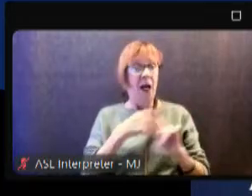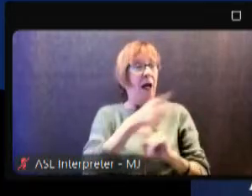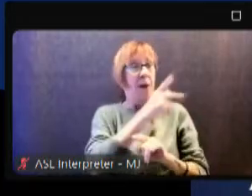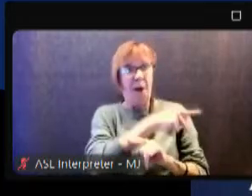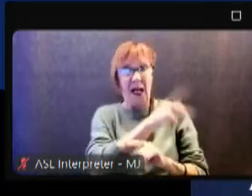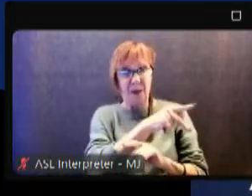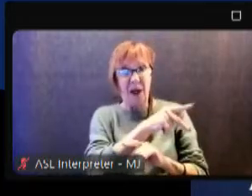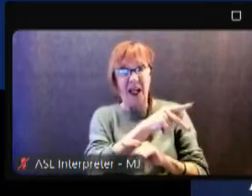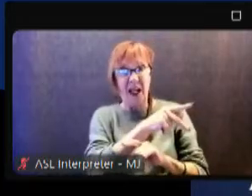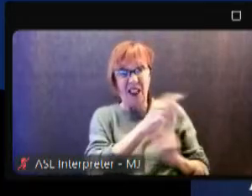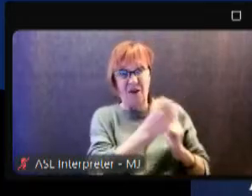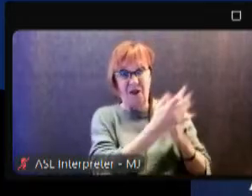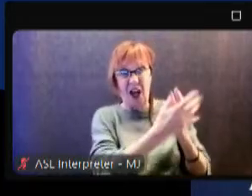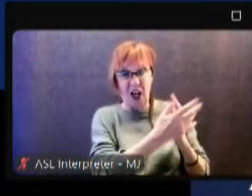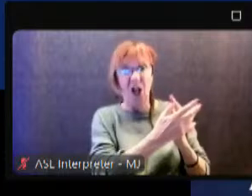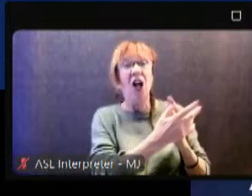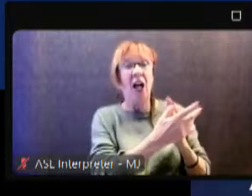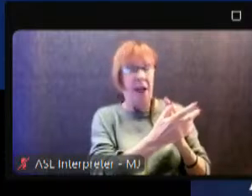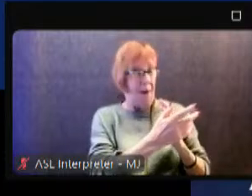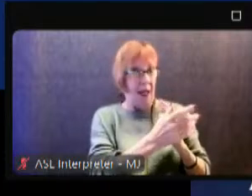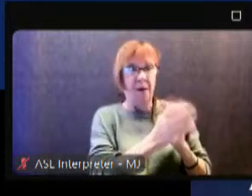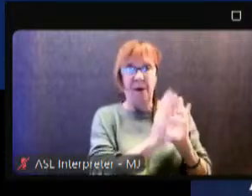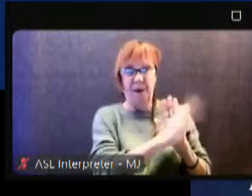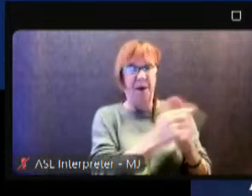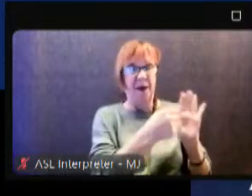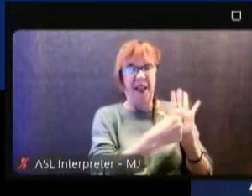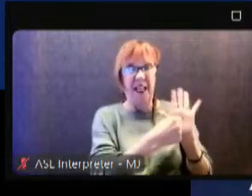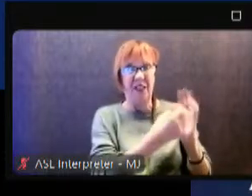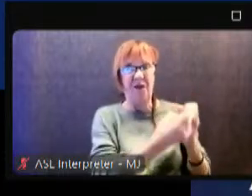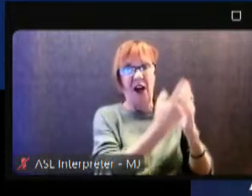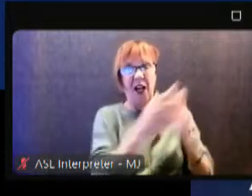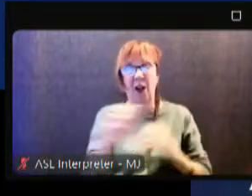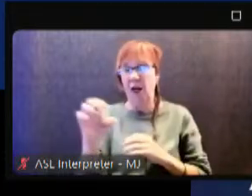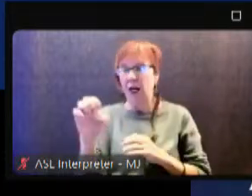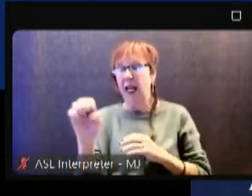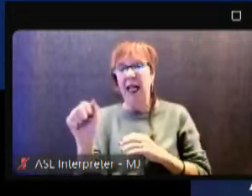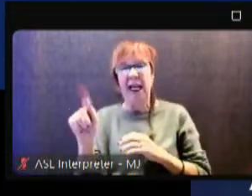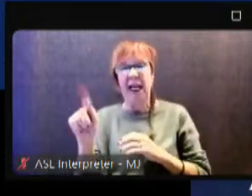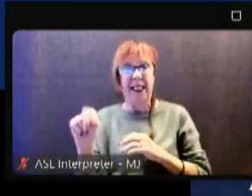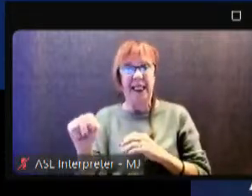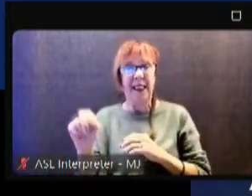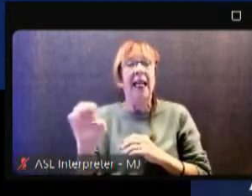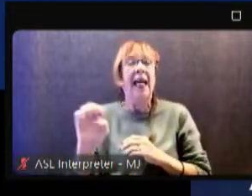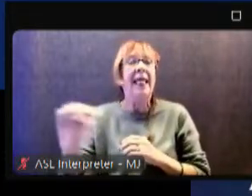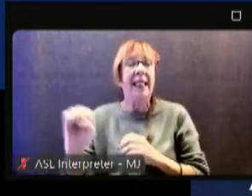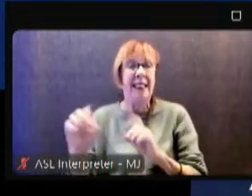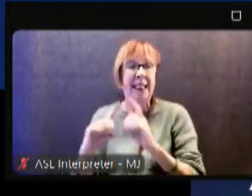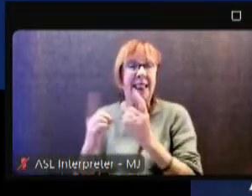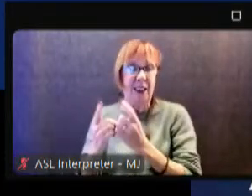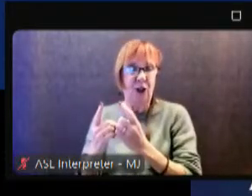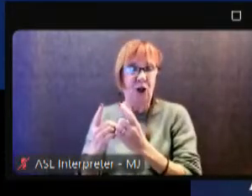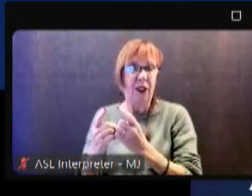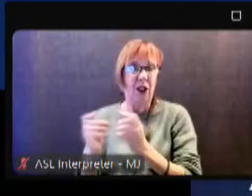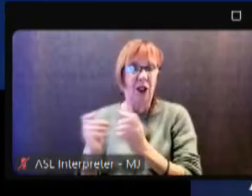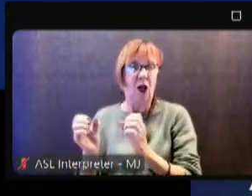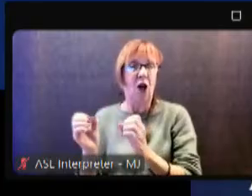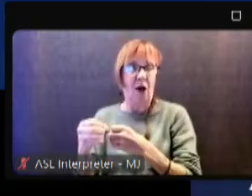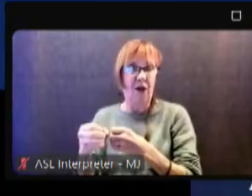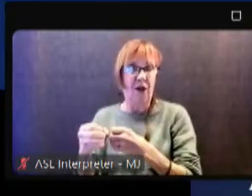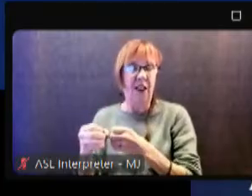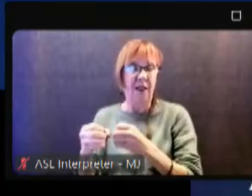phone numbers are right here. If you were in the Eaton Fire, you can call the East District office, and we'll have staff be available to help you